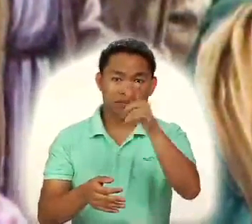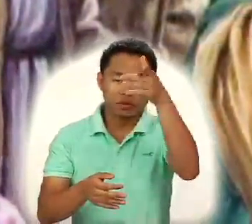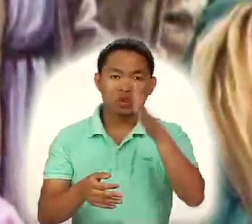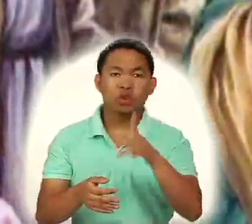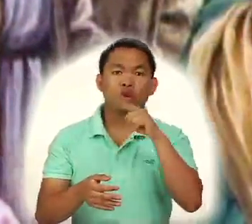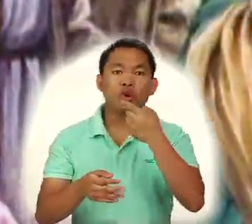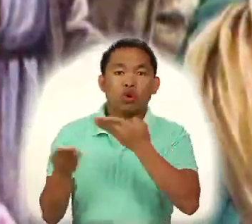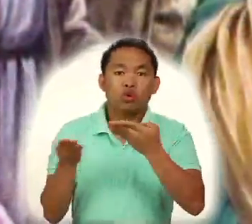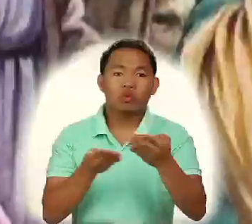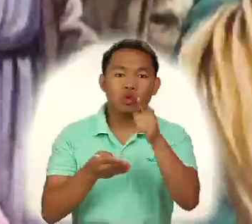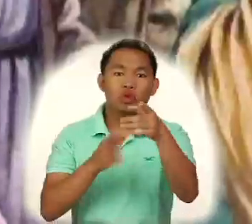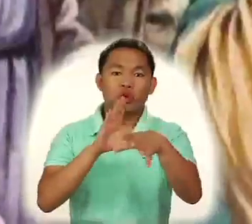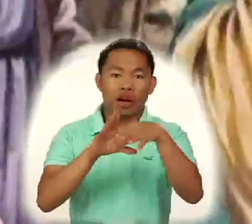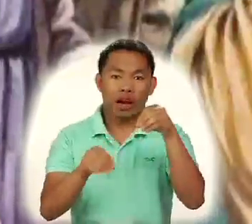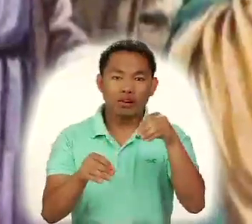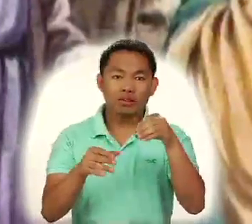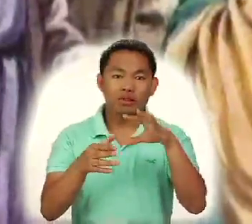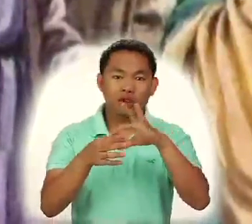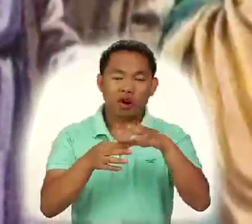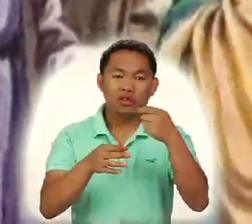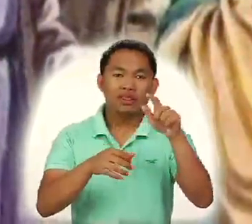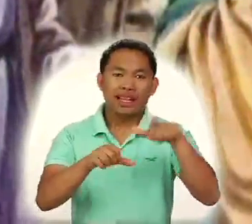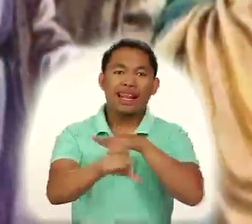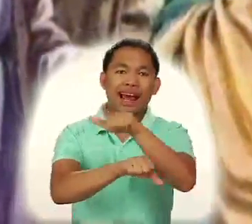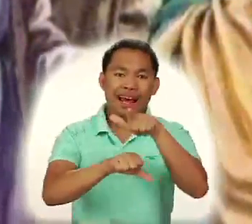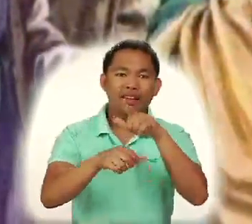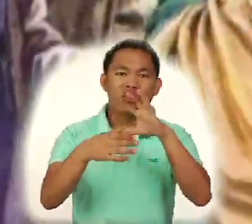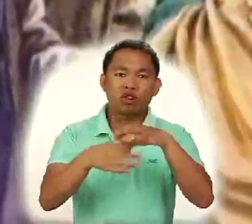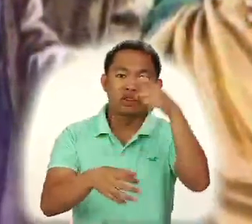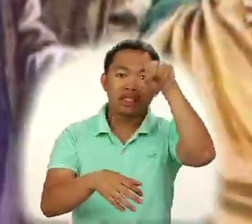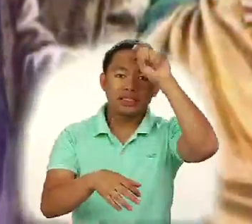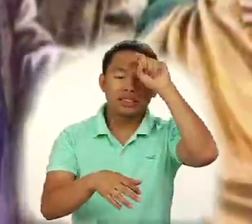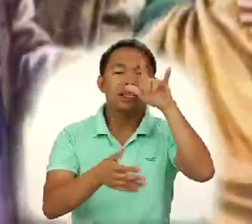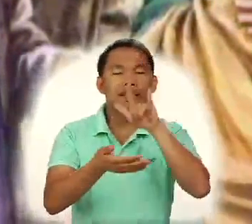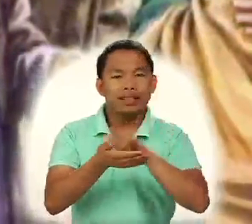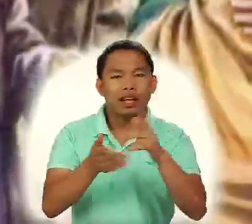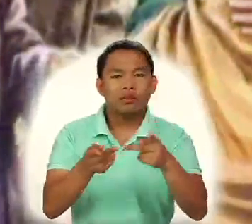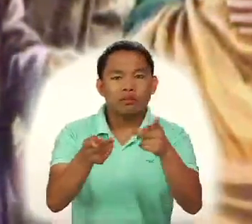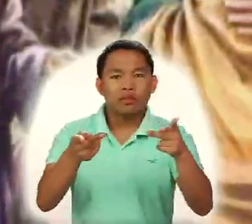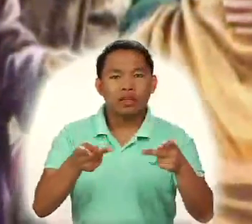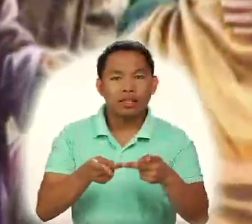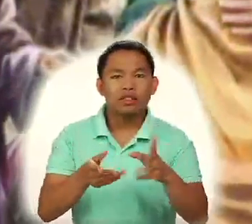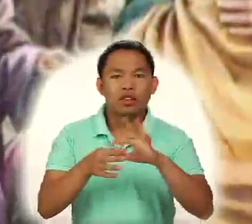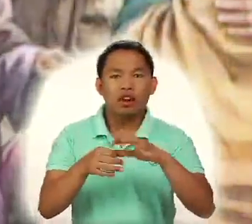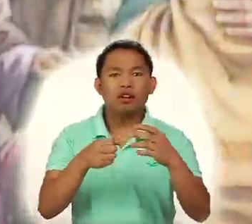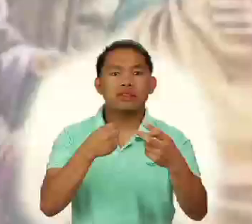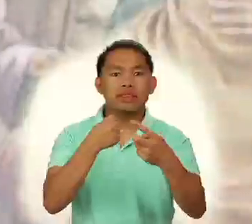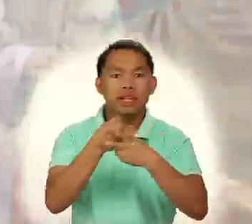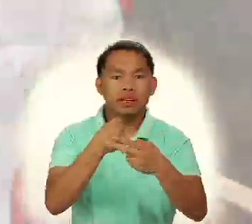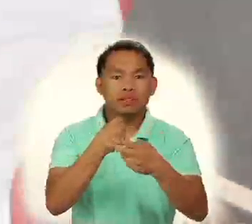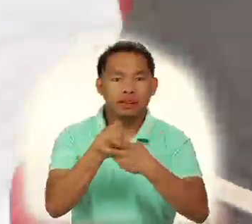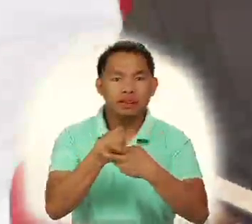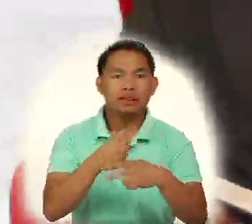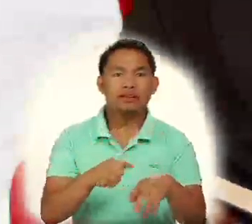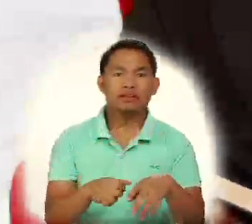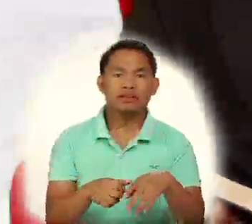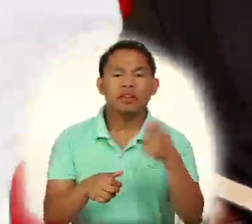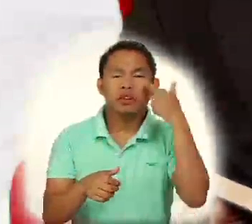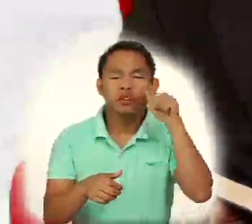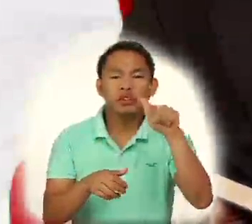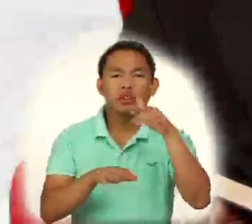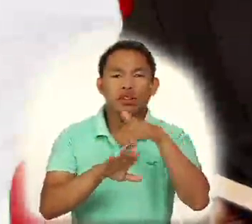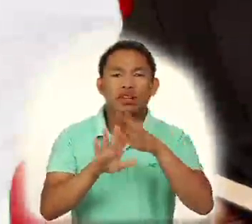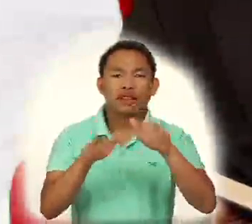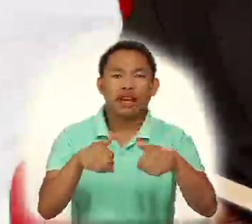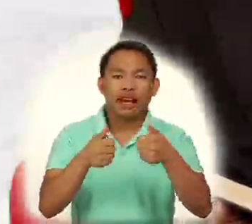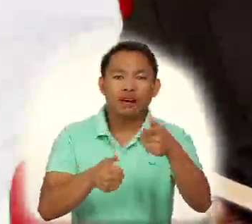who brought you out of the land of Egypt, that place of slavery. Look at how